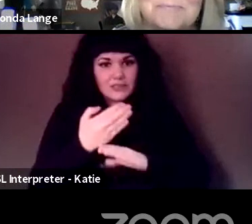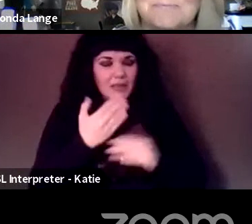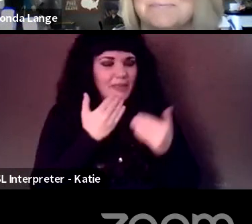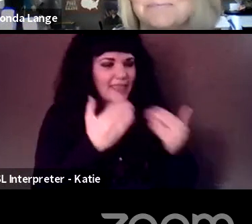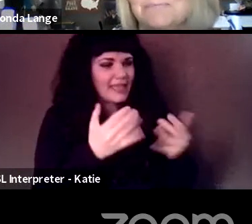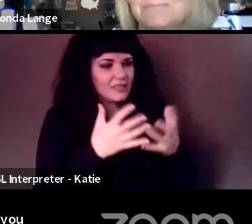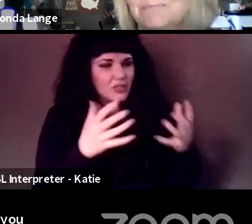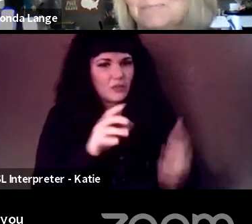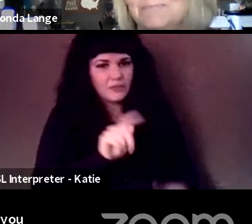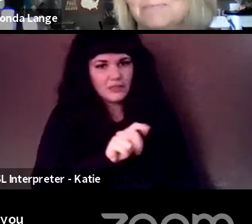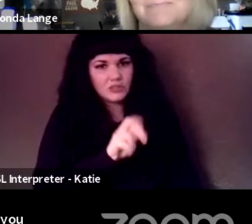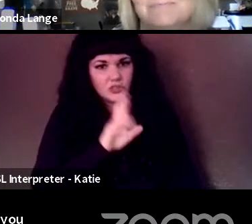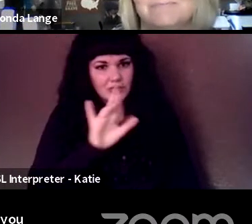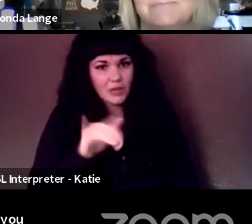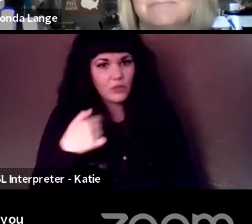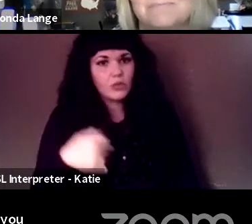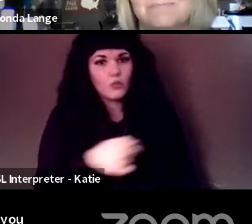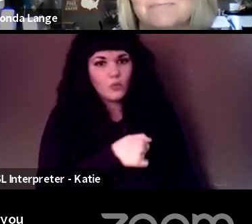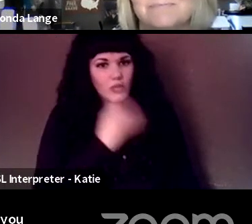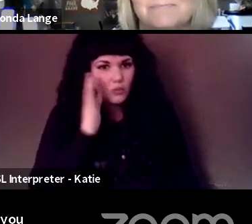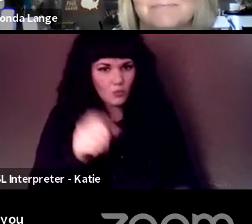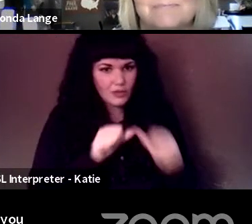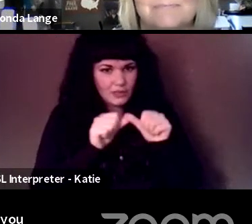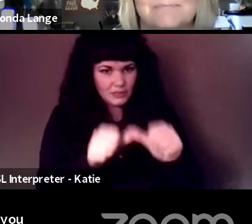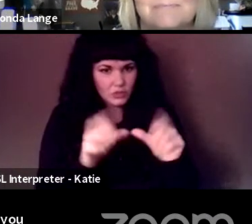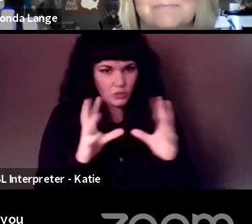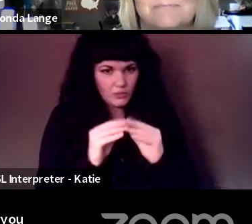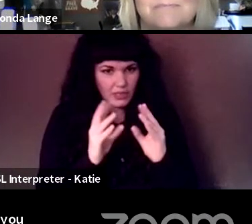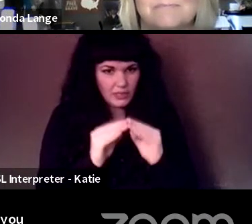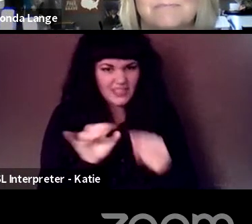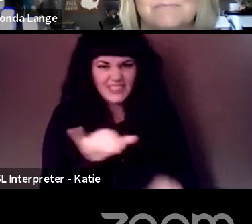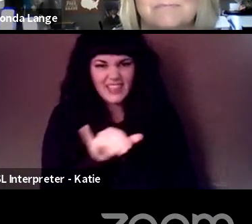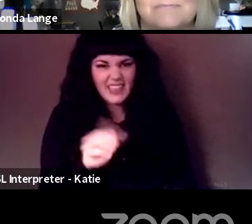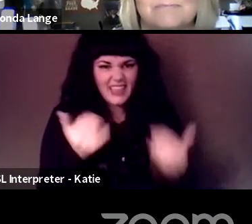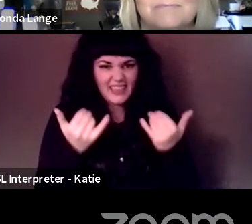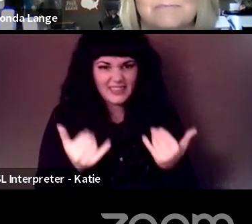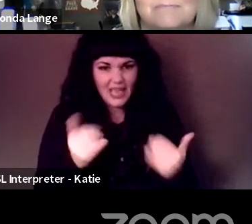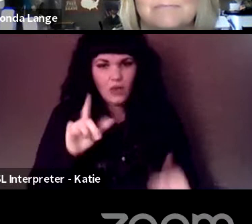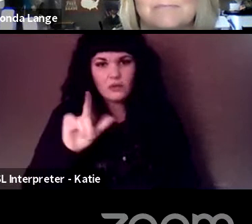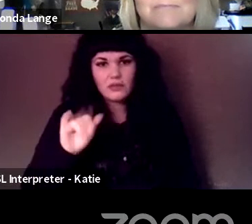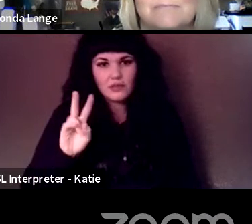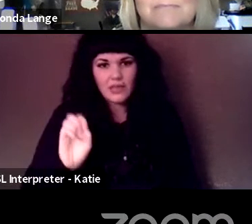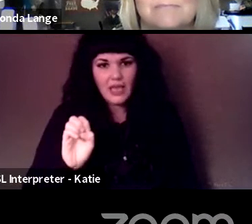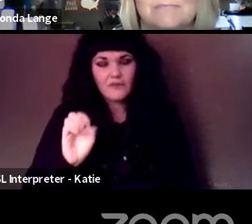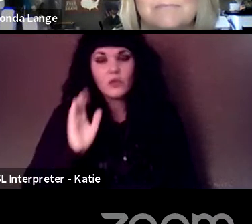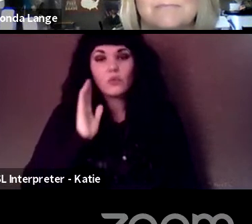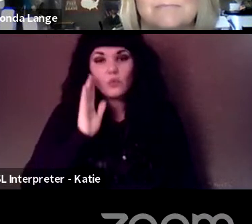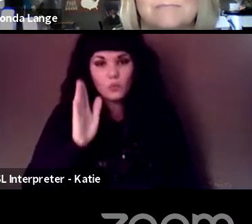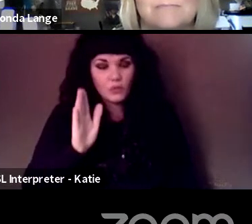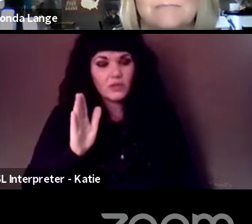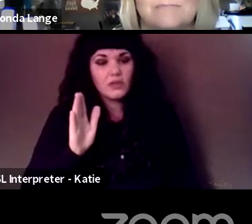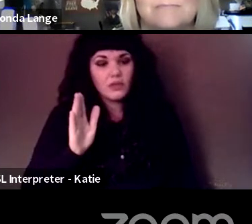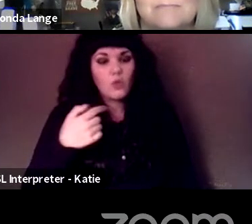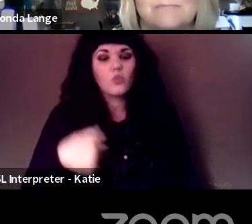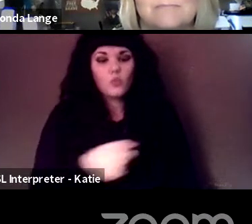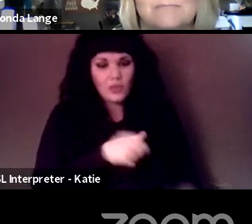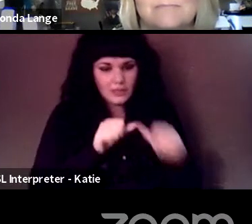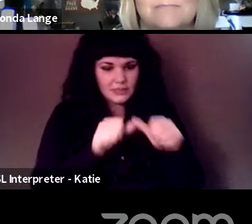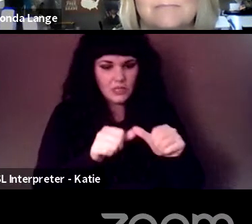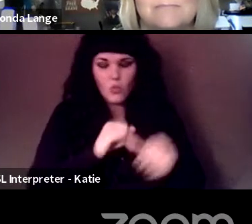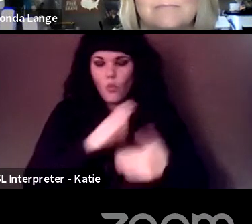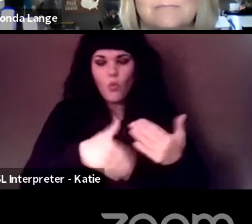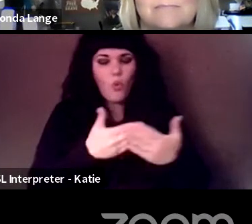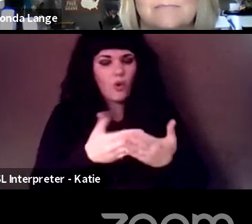And we'll continue our meetings just like now are live. We continue to post all the documentation, everything that we're